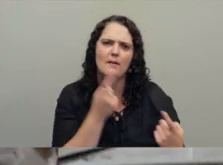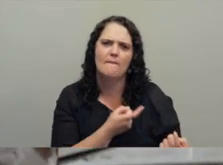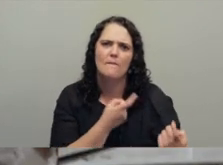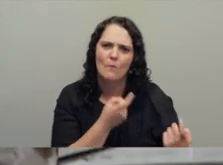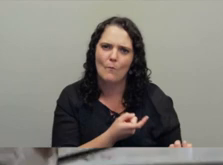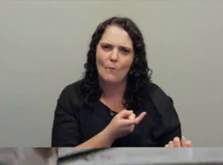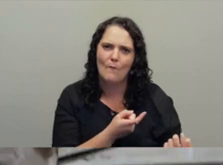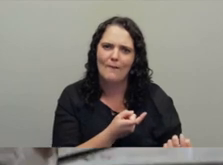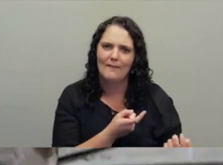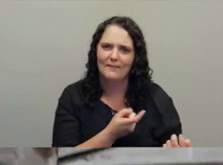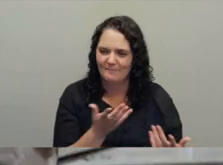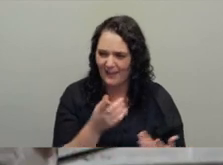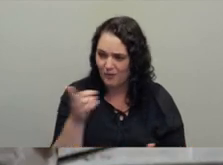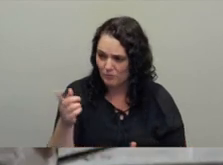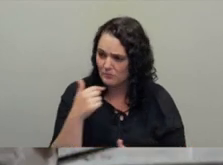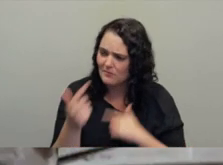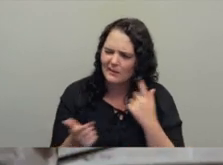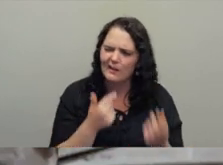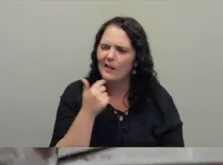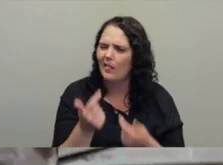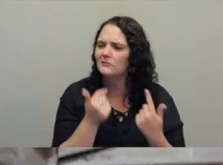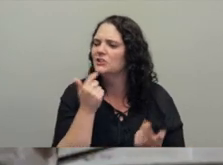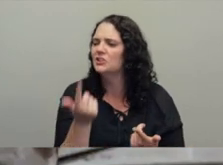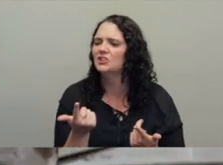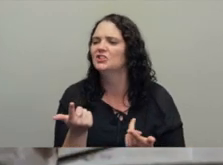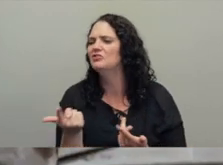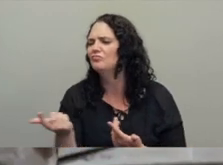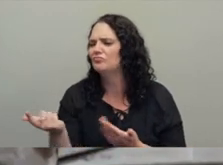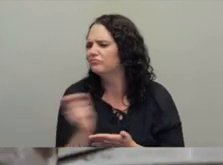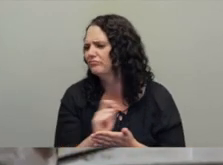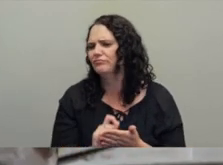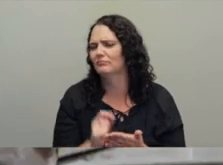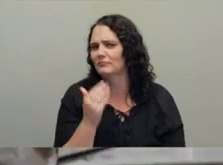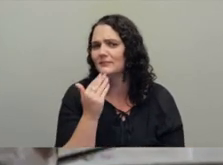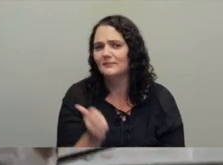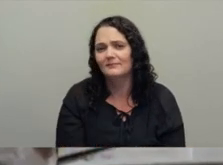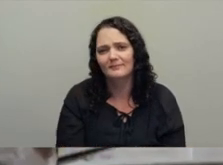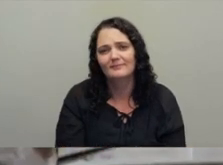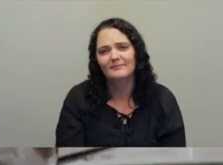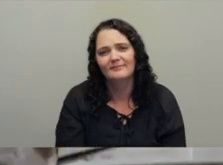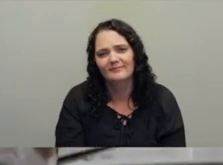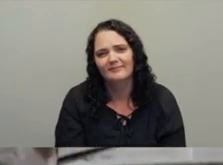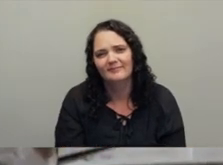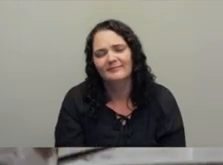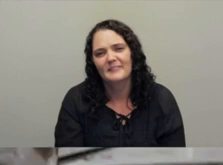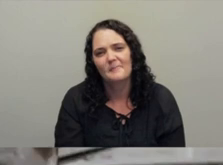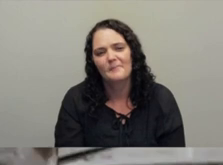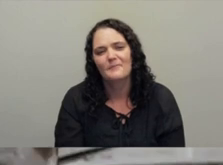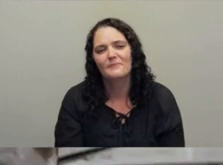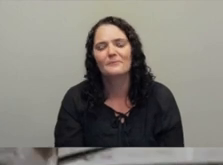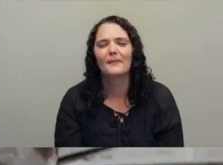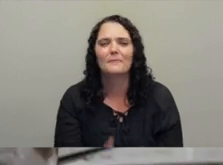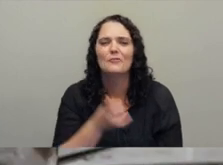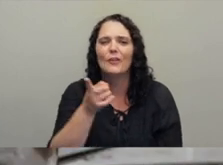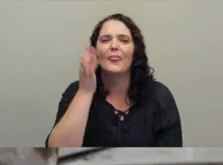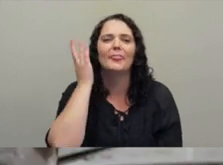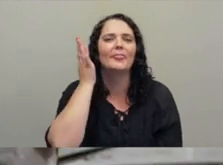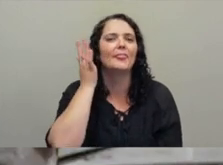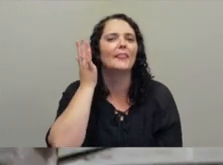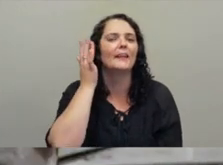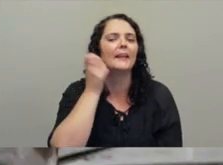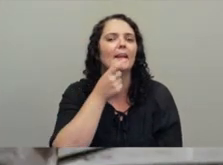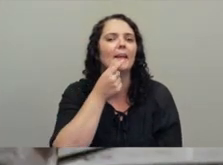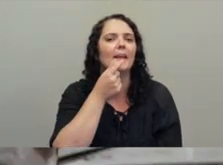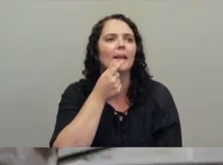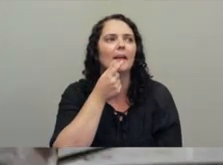ever made in your life then. So I want you all to take a moment and think. I see the comments. I want you to think for a minute about what can I